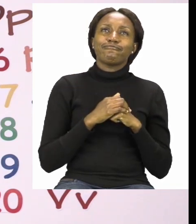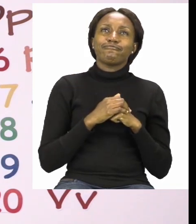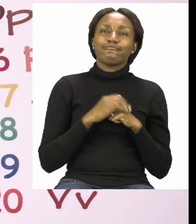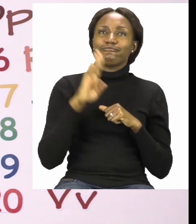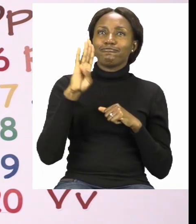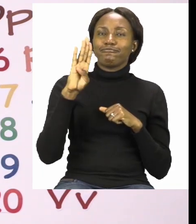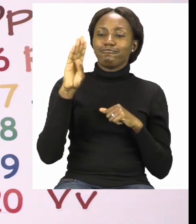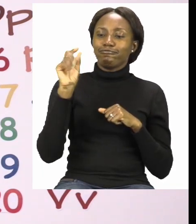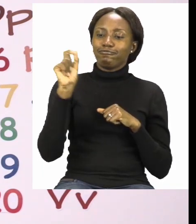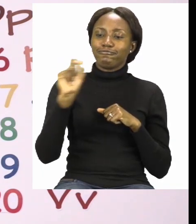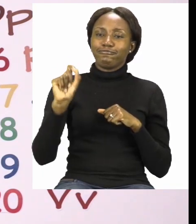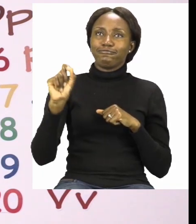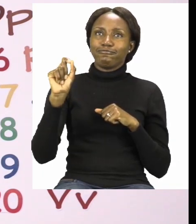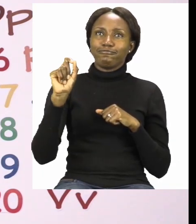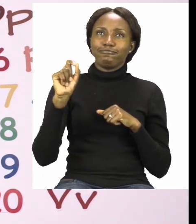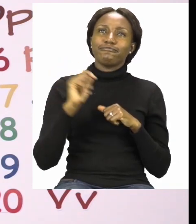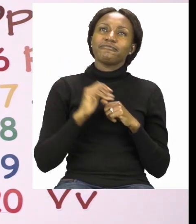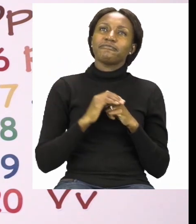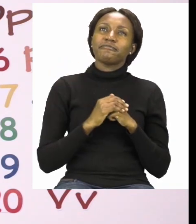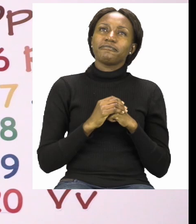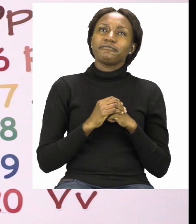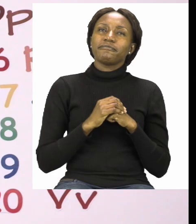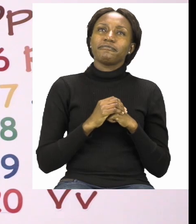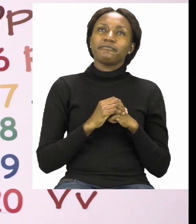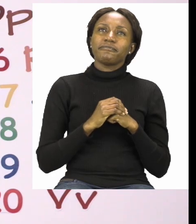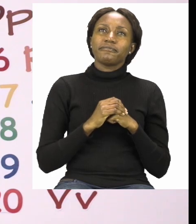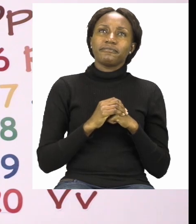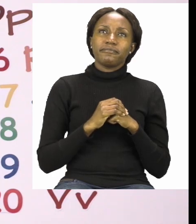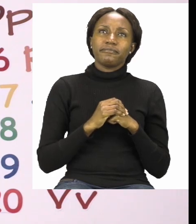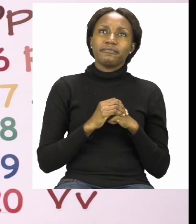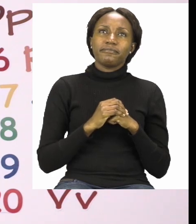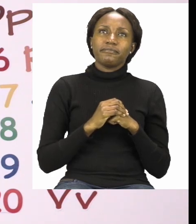4 and put it in the circle.